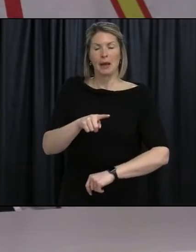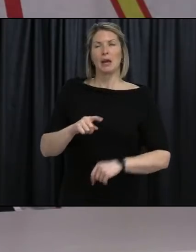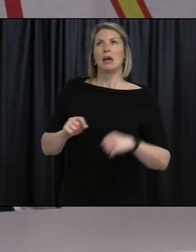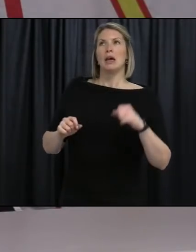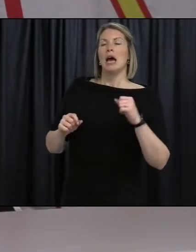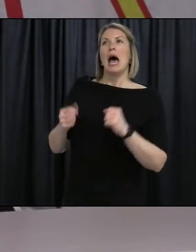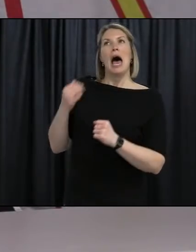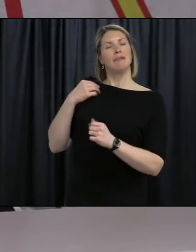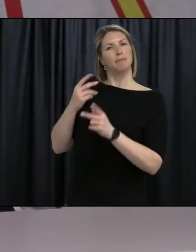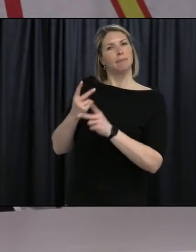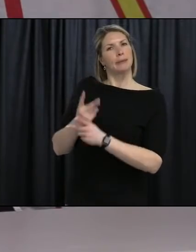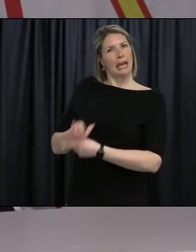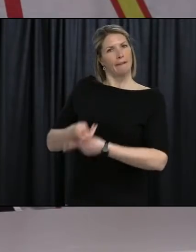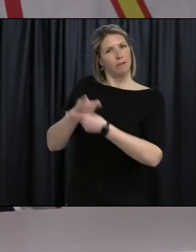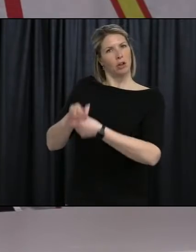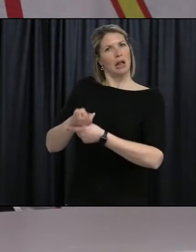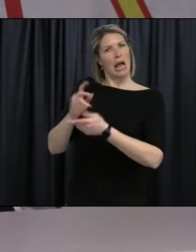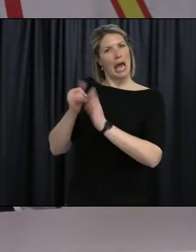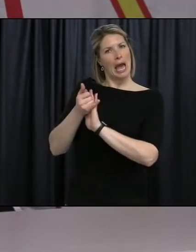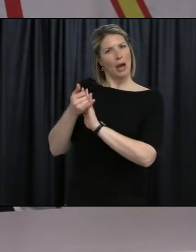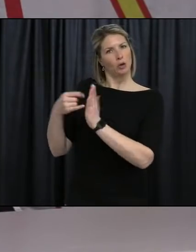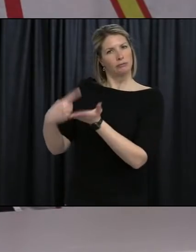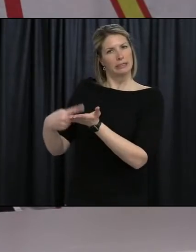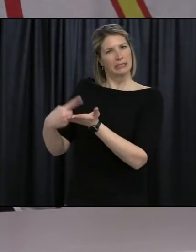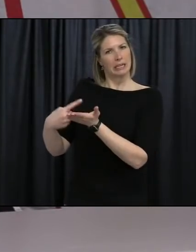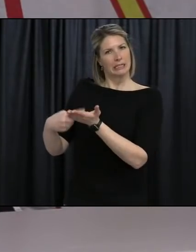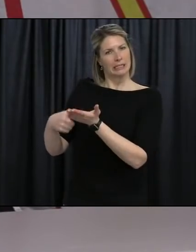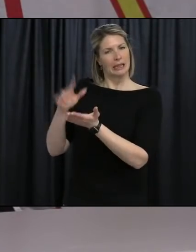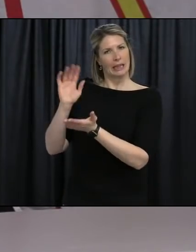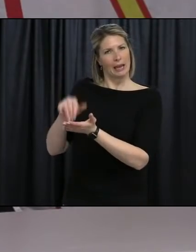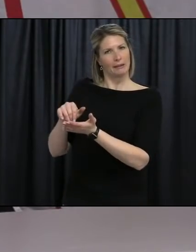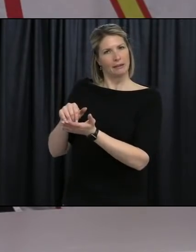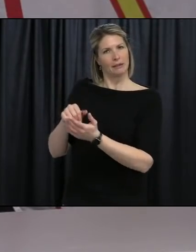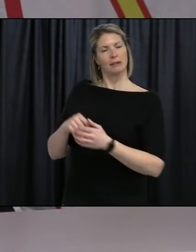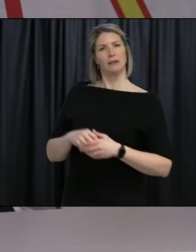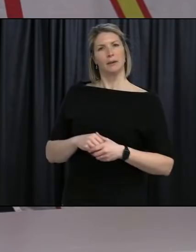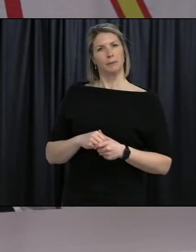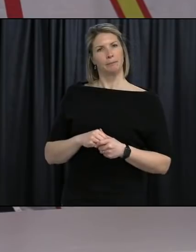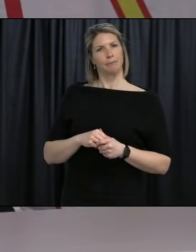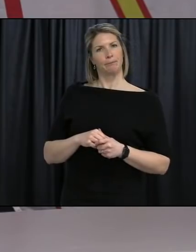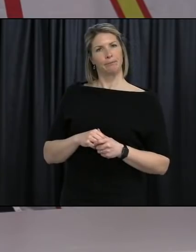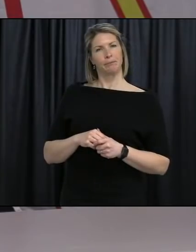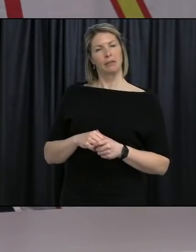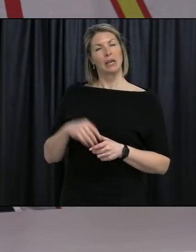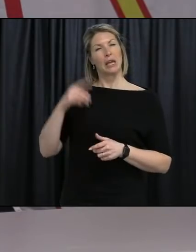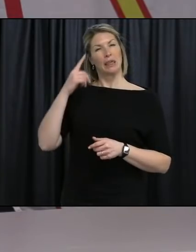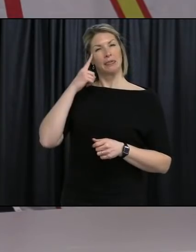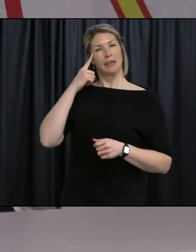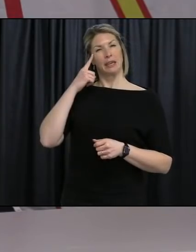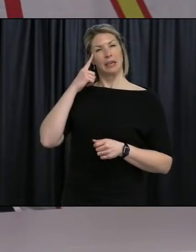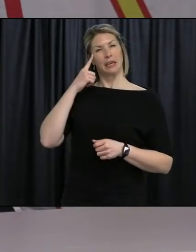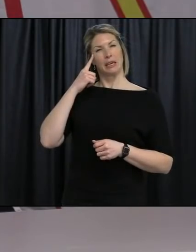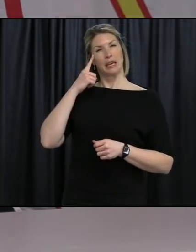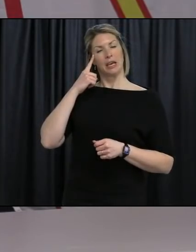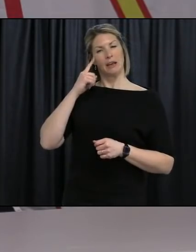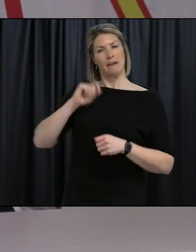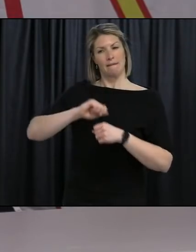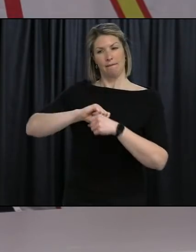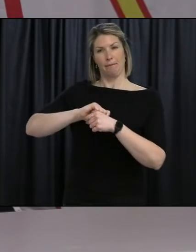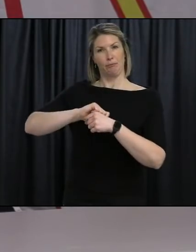because there may be more than just the fact that this variant hits 30 to 40-year-olds more